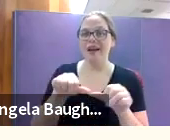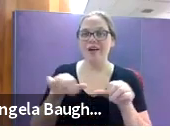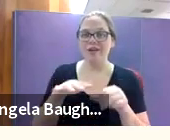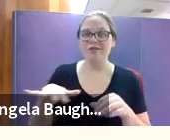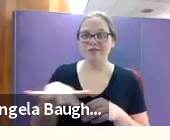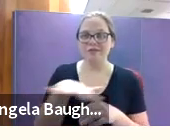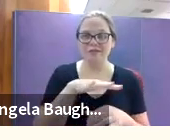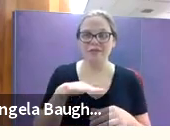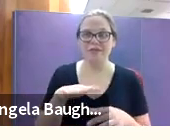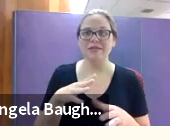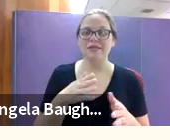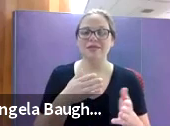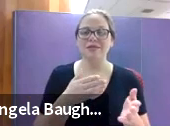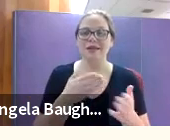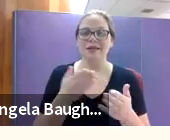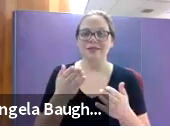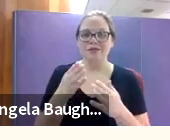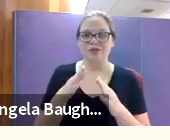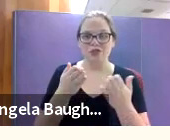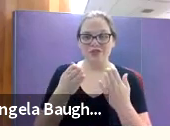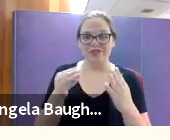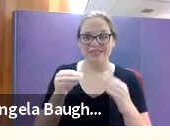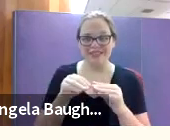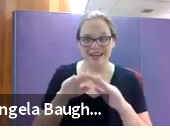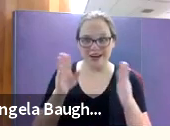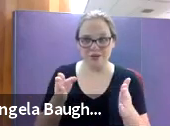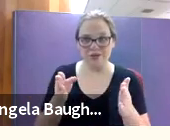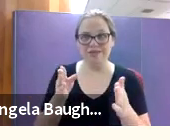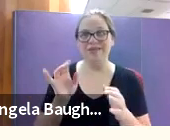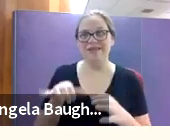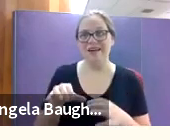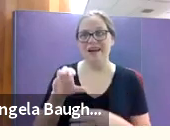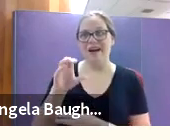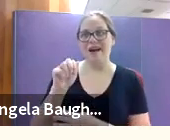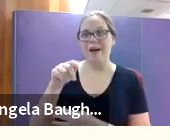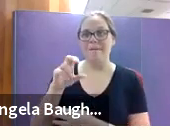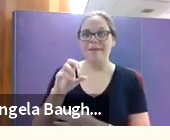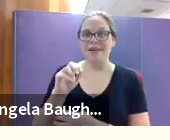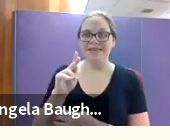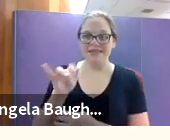taken services in-house. So the capacity that we built